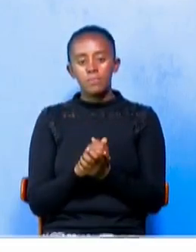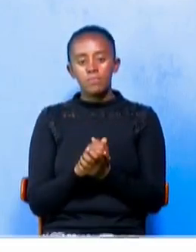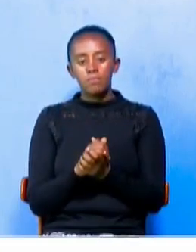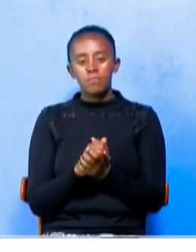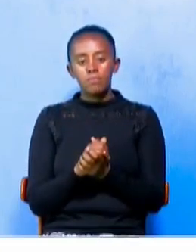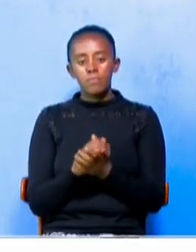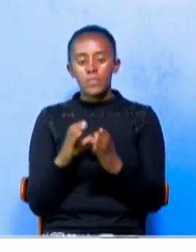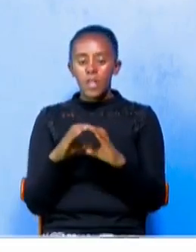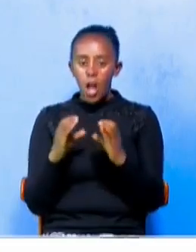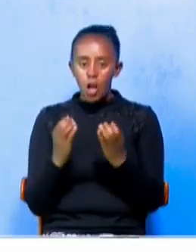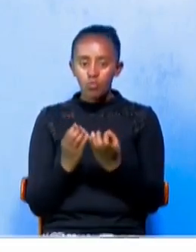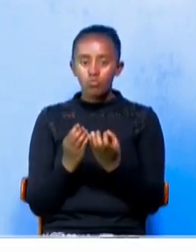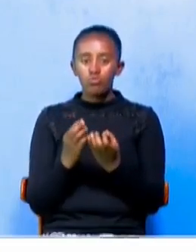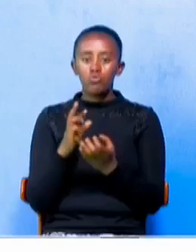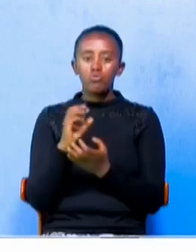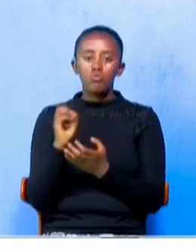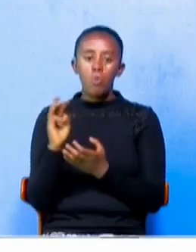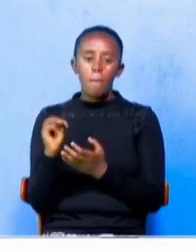classroom